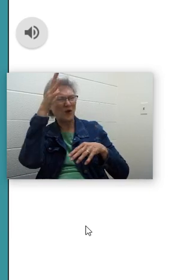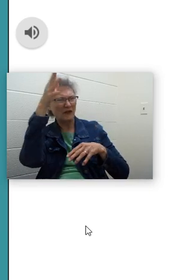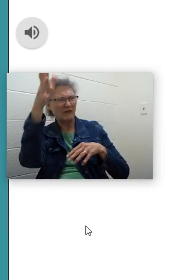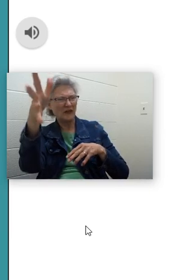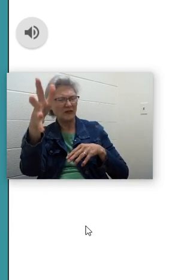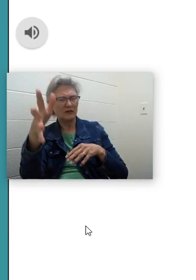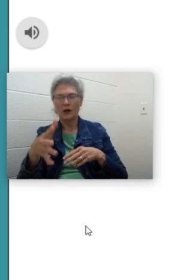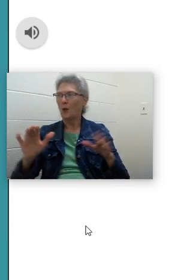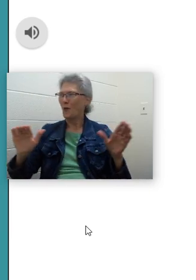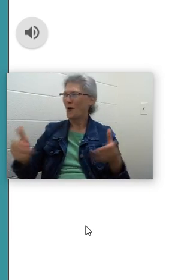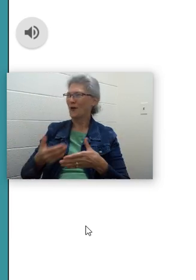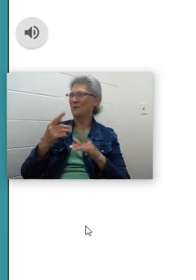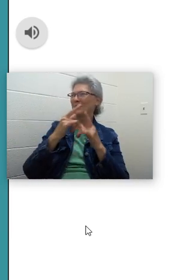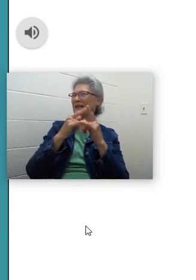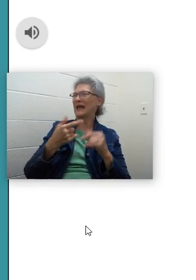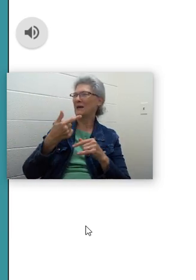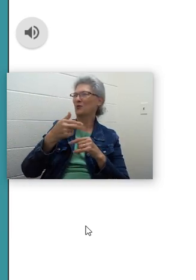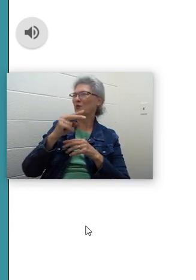lake?